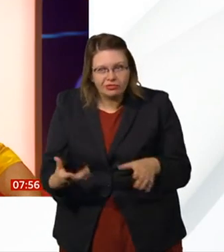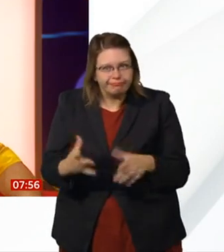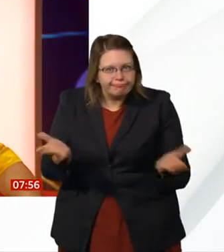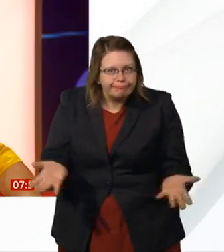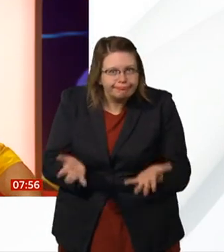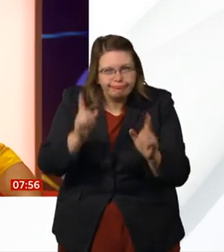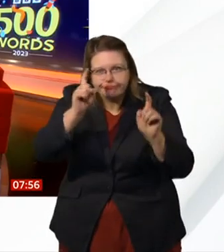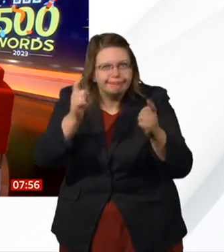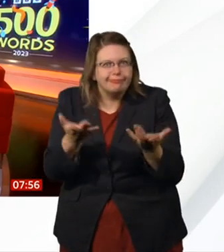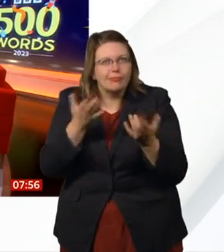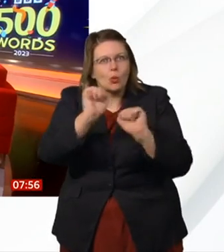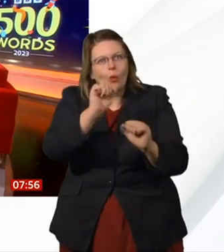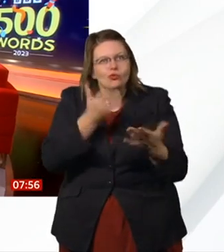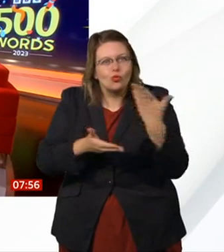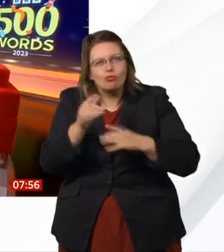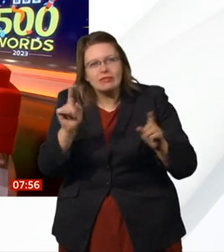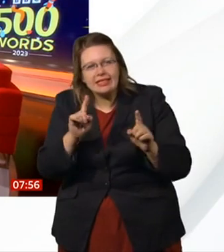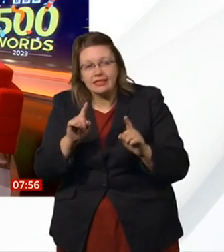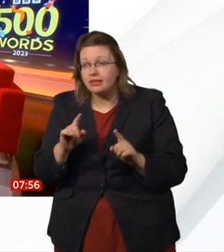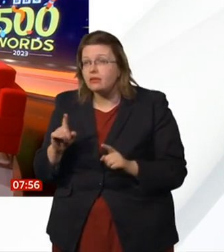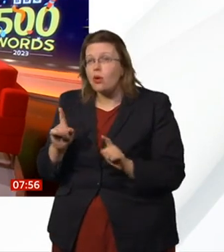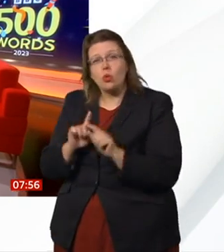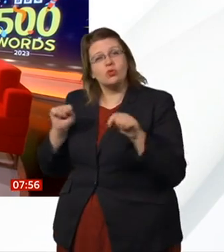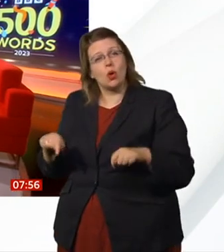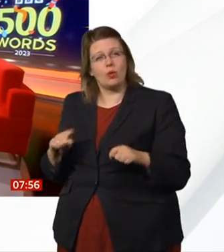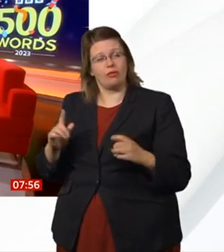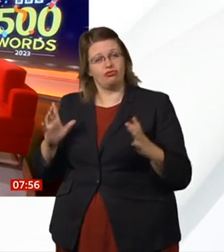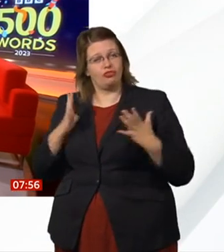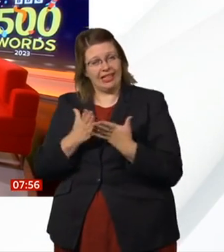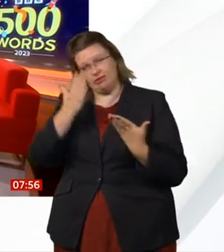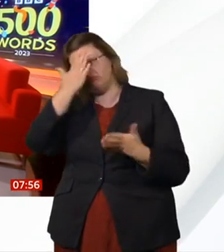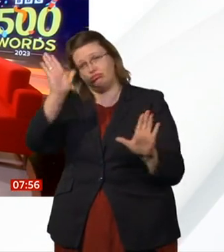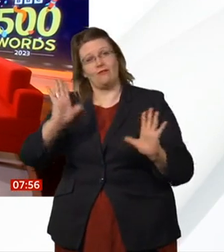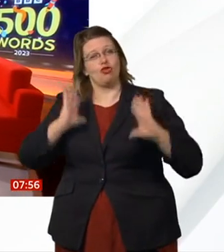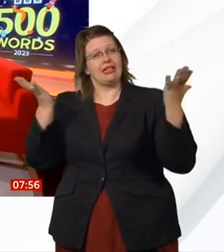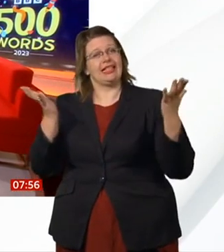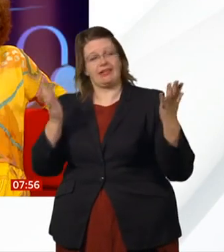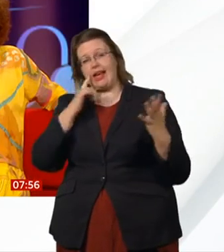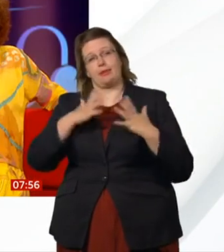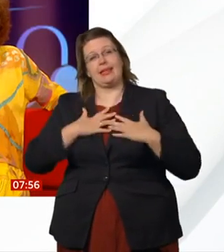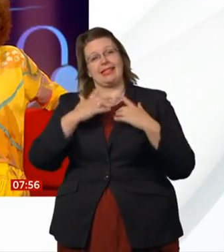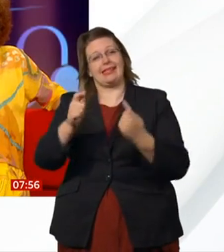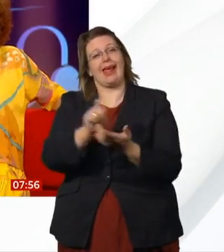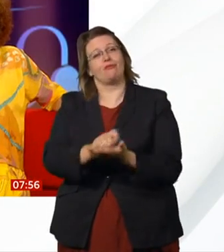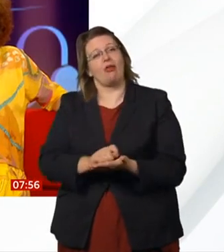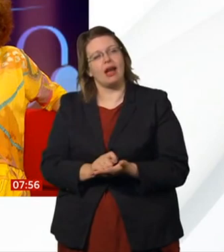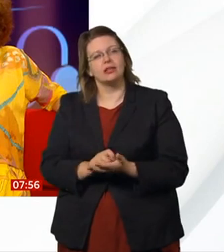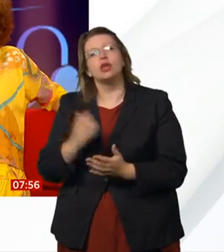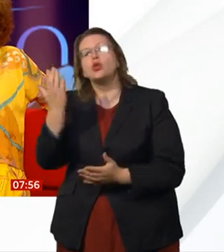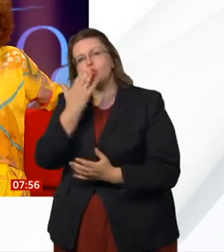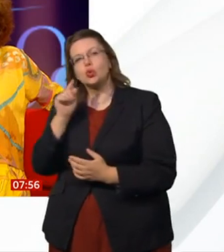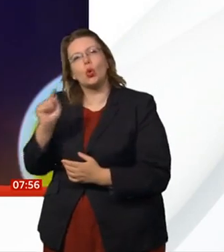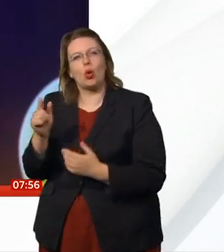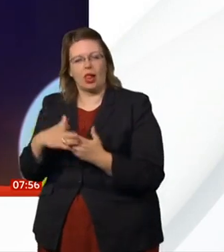get writing. And also to be perhaps a little bit more free than they are at school. Yeah, absolutely. And I think that's I say getting that balance right is